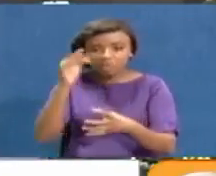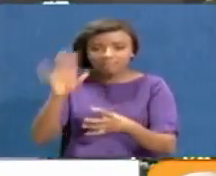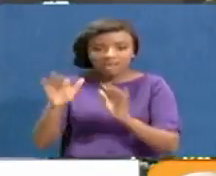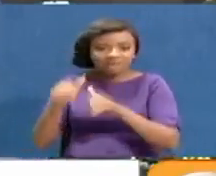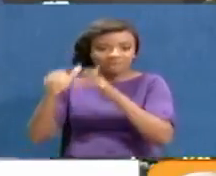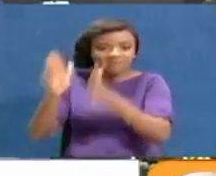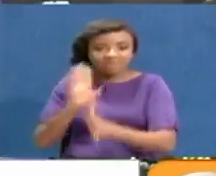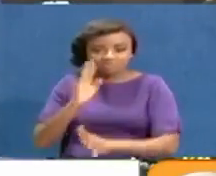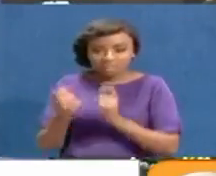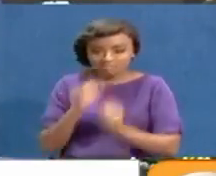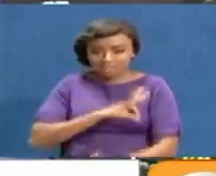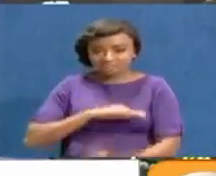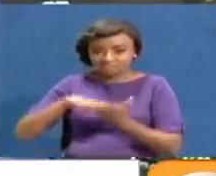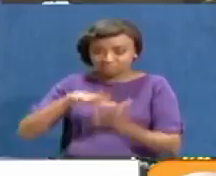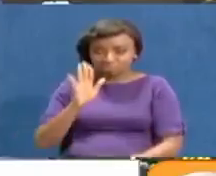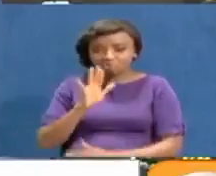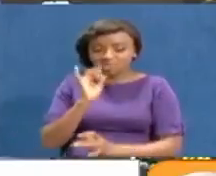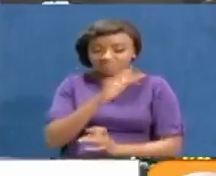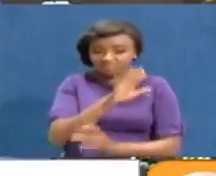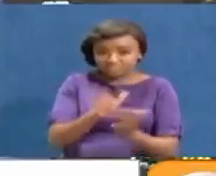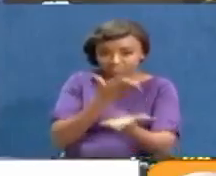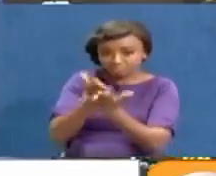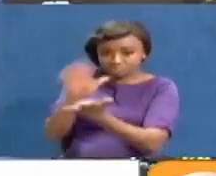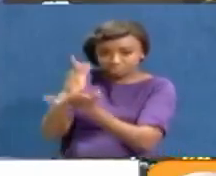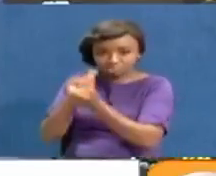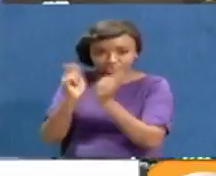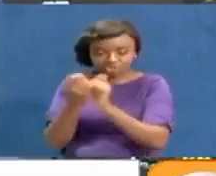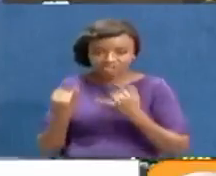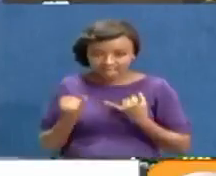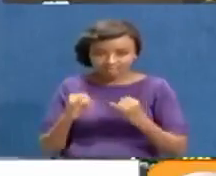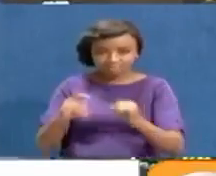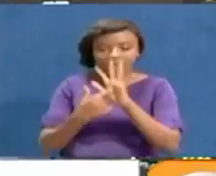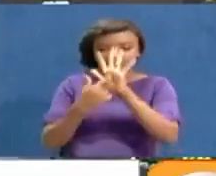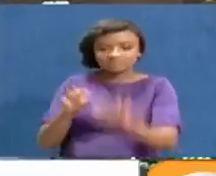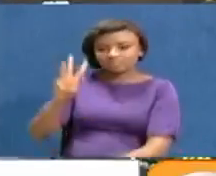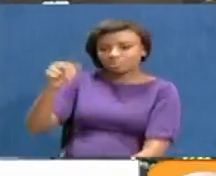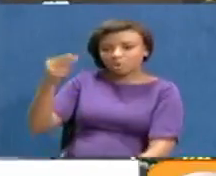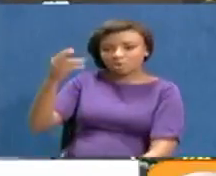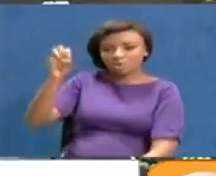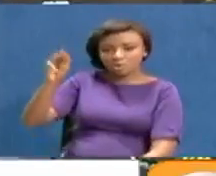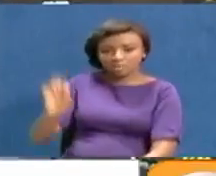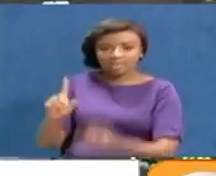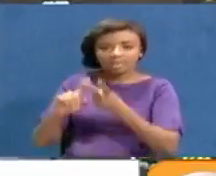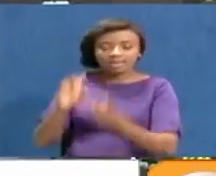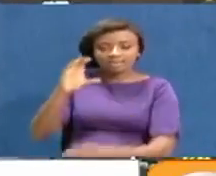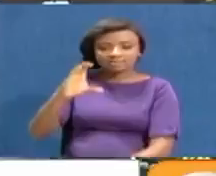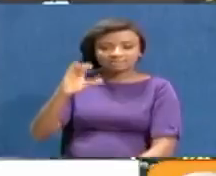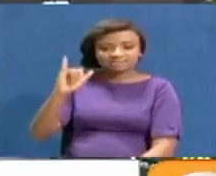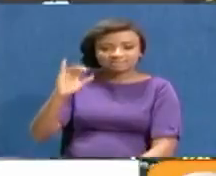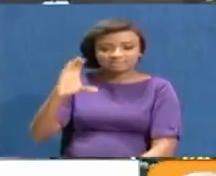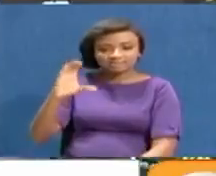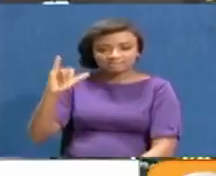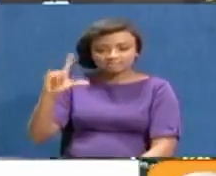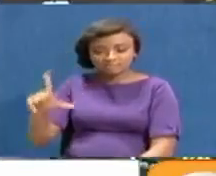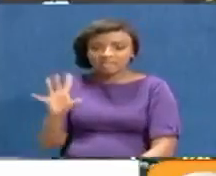gain more in the proposed value chain. Led by Kandara member of parliament Alice Wahome and nominated MP Cecile Mbarire, the MPs accused